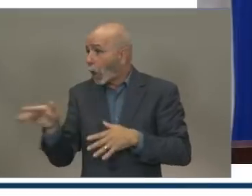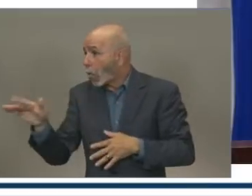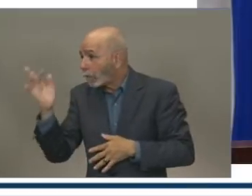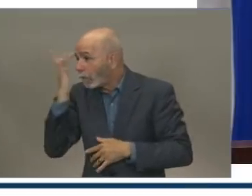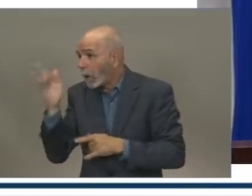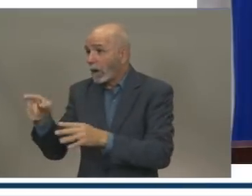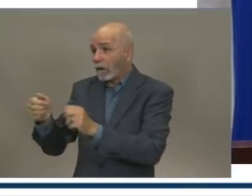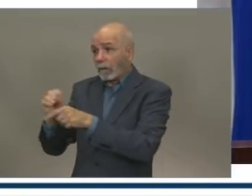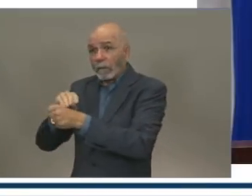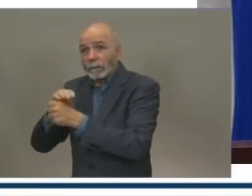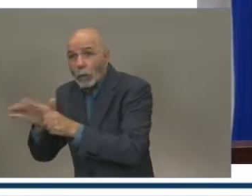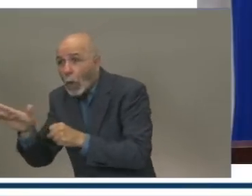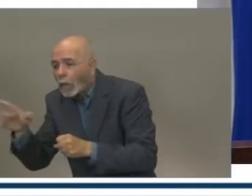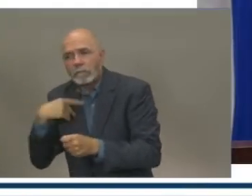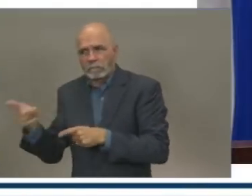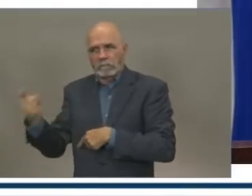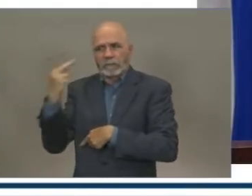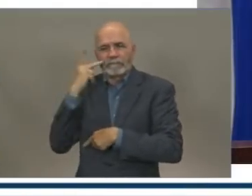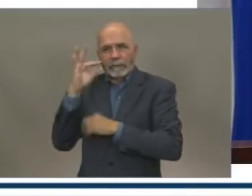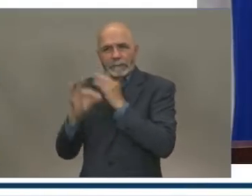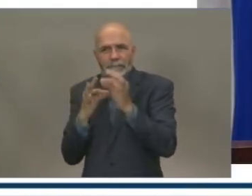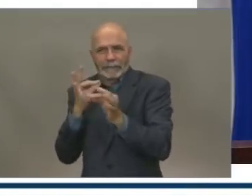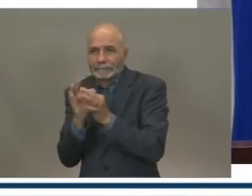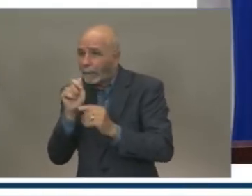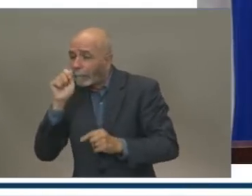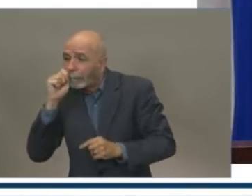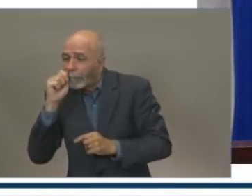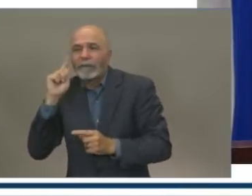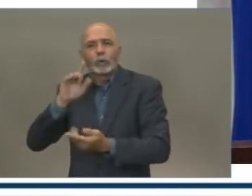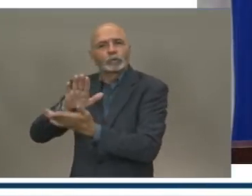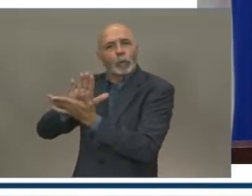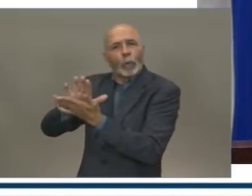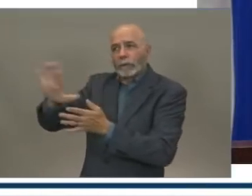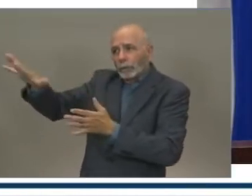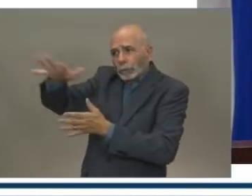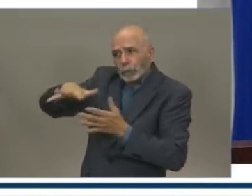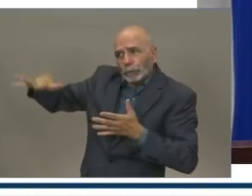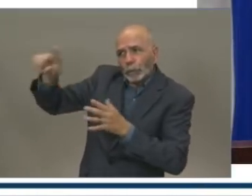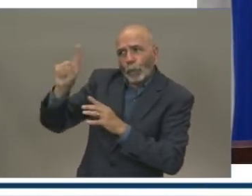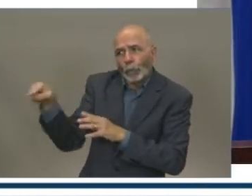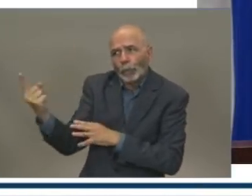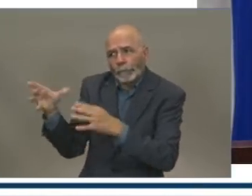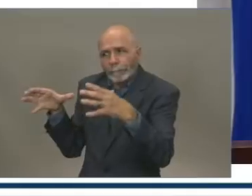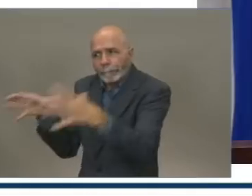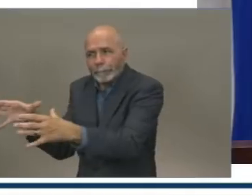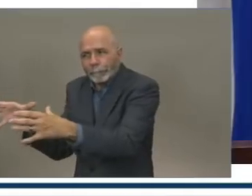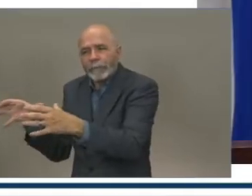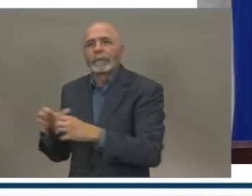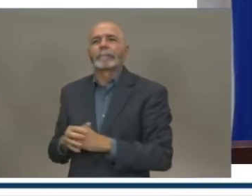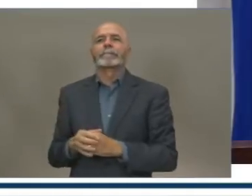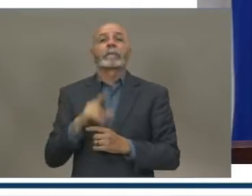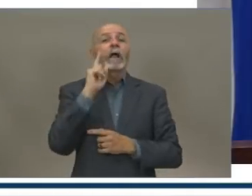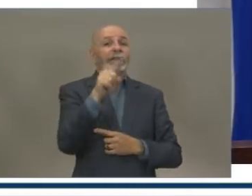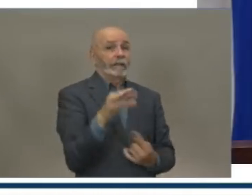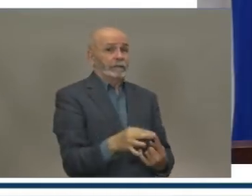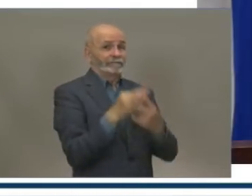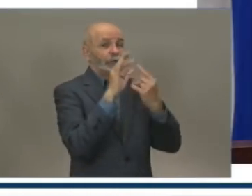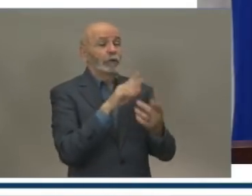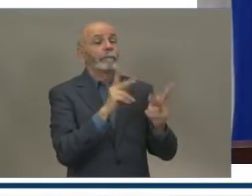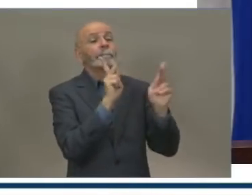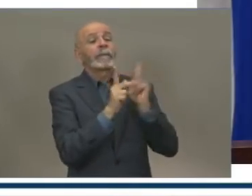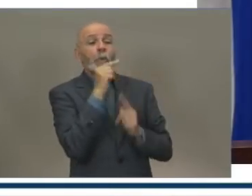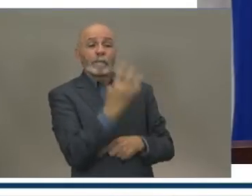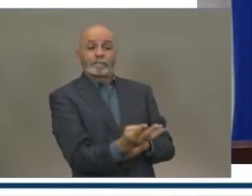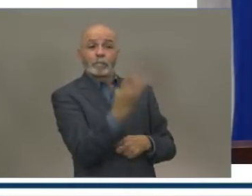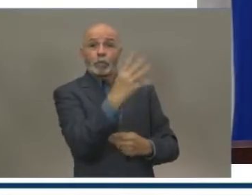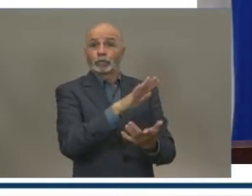supports for the schools, families, and the surrounding community. And with the exception of the 4 schools that we've talked about, the benefits of being